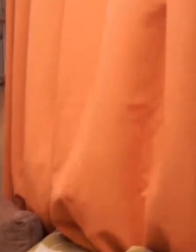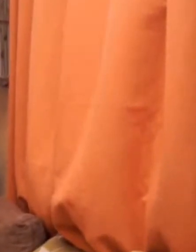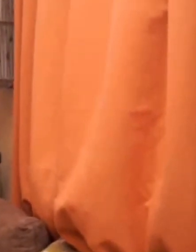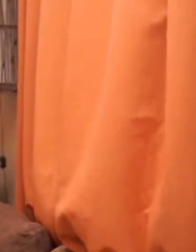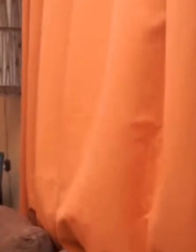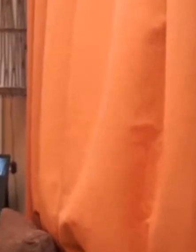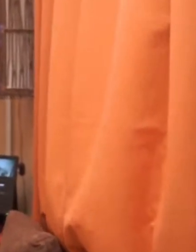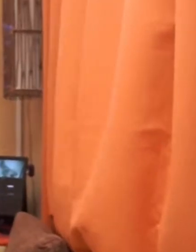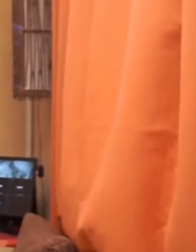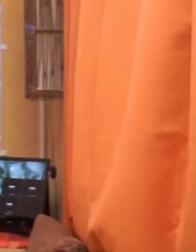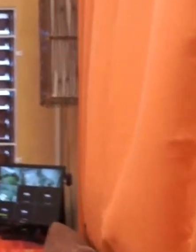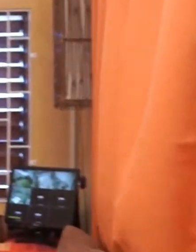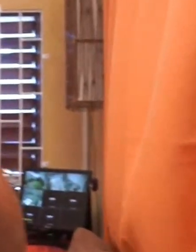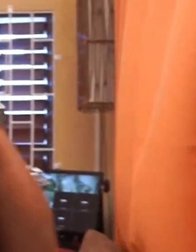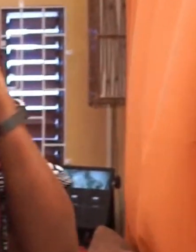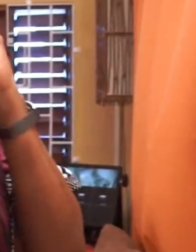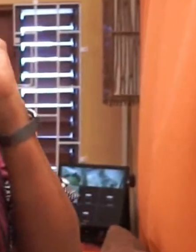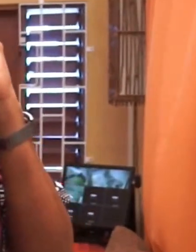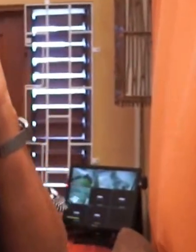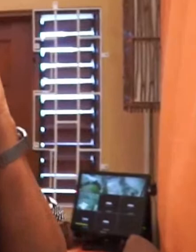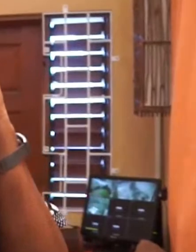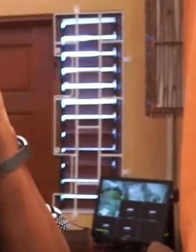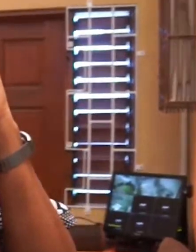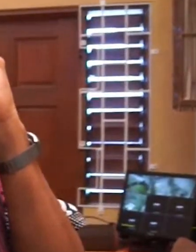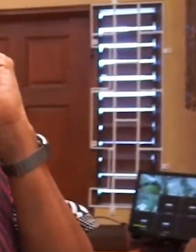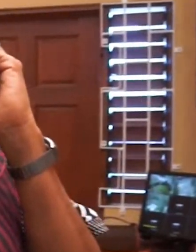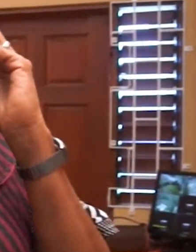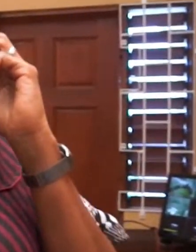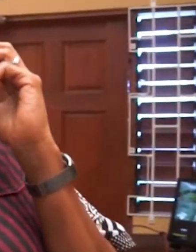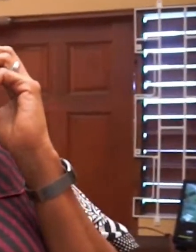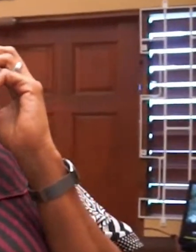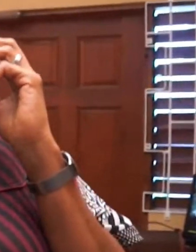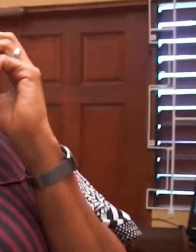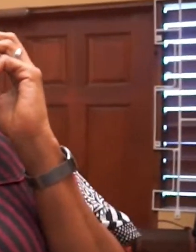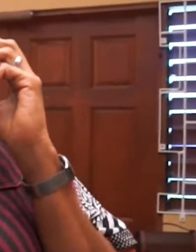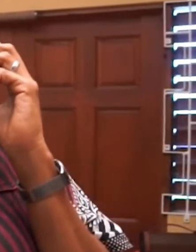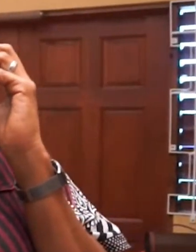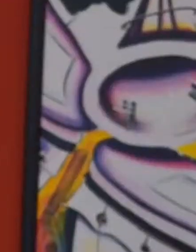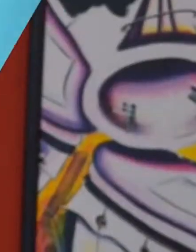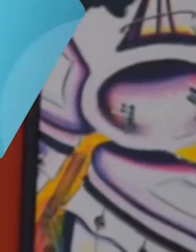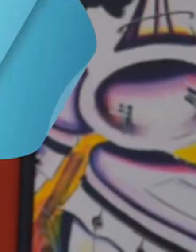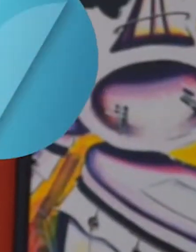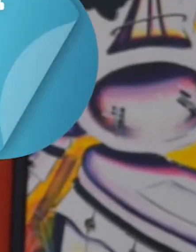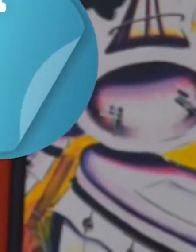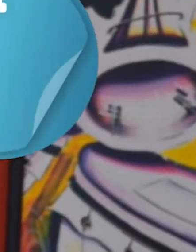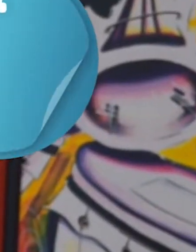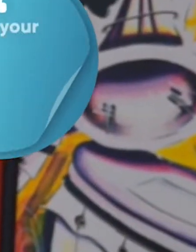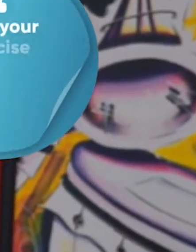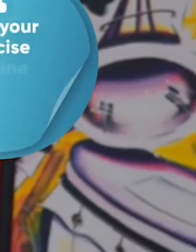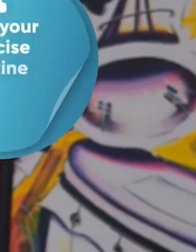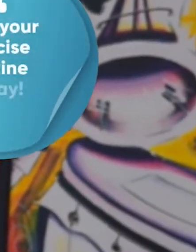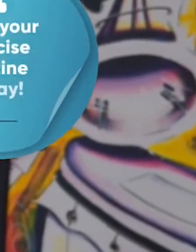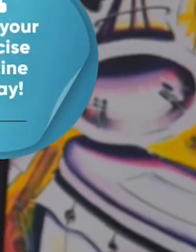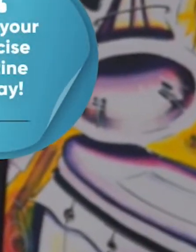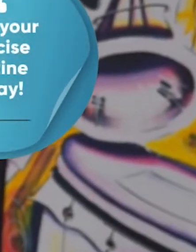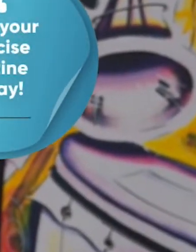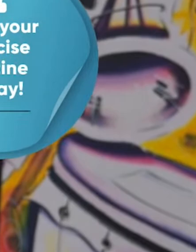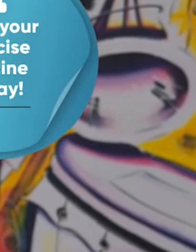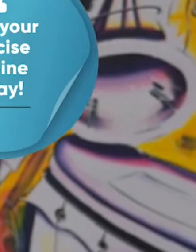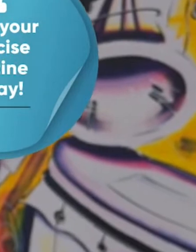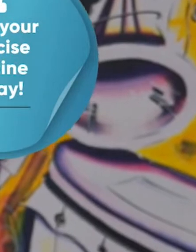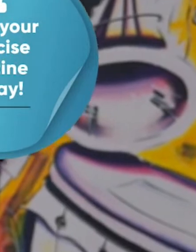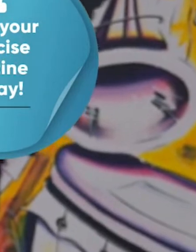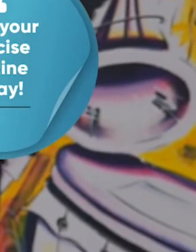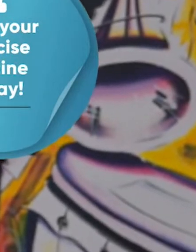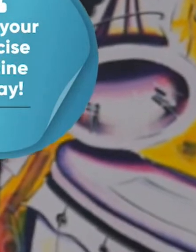take the medication properly. I looking got to join you in your morning soccer exercise or the line dancing. What do you think? Yes, and I can send you the same routine that I